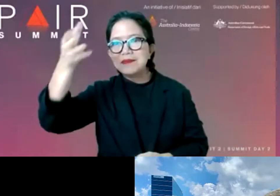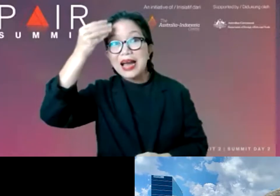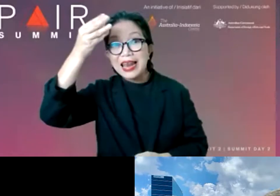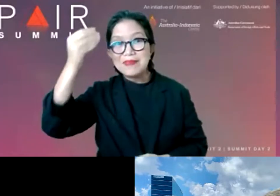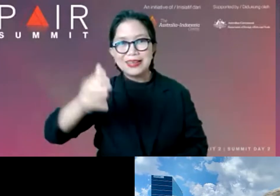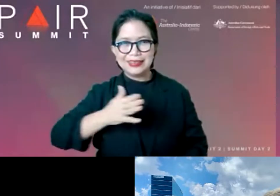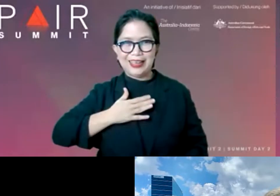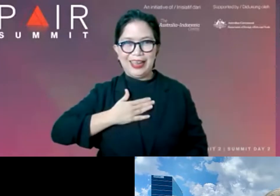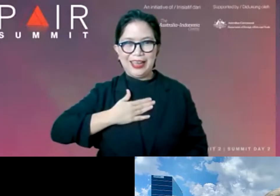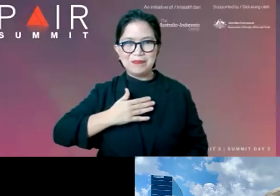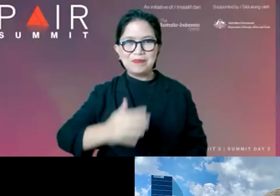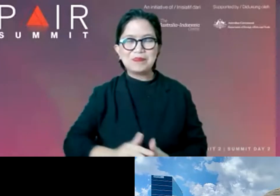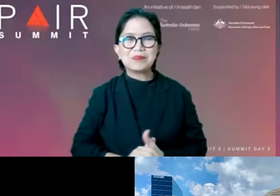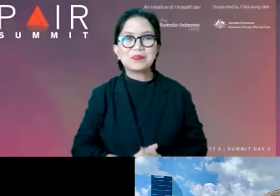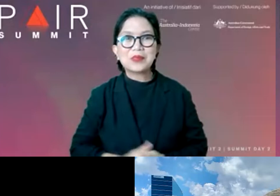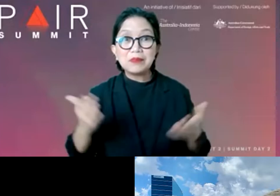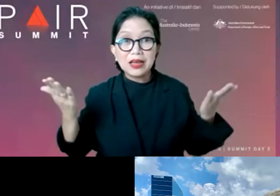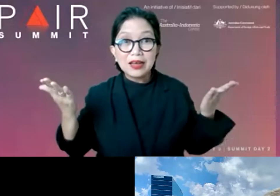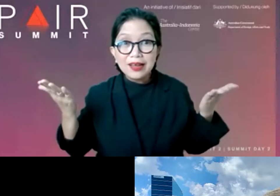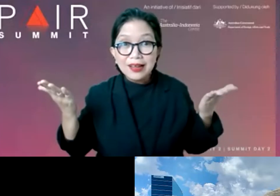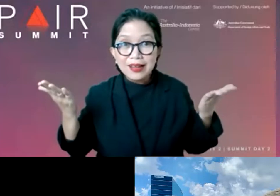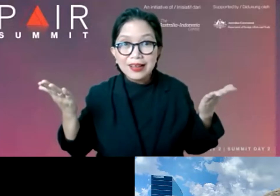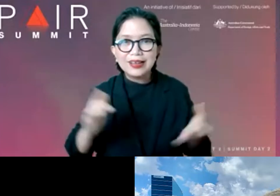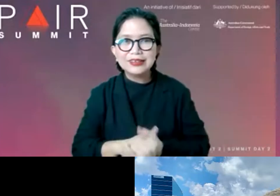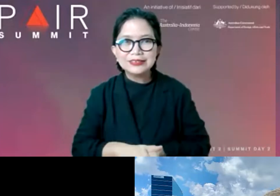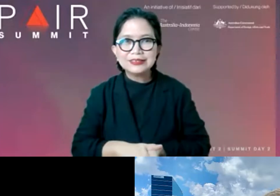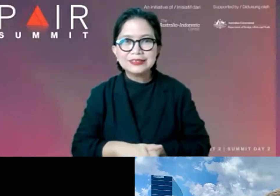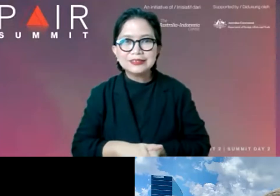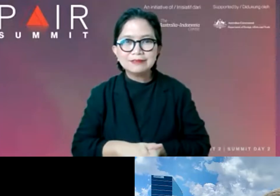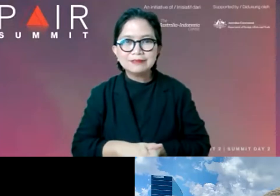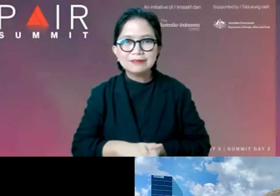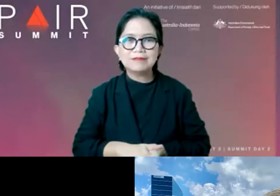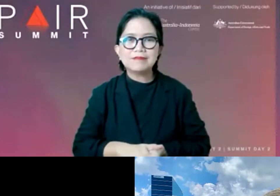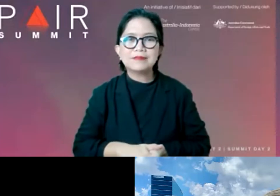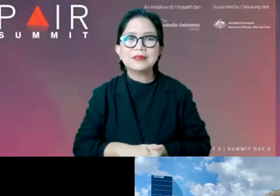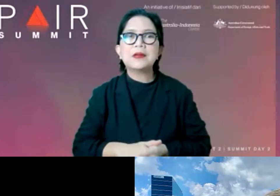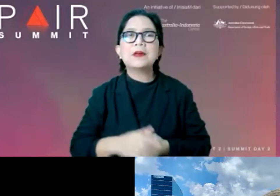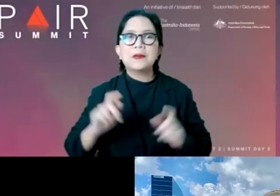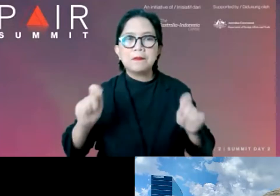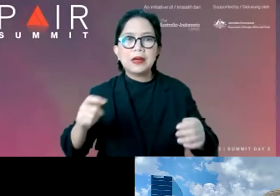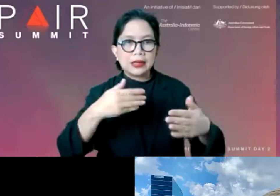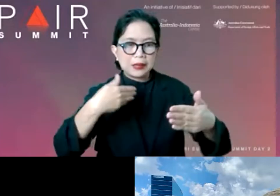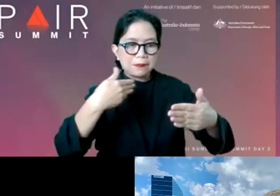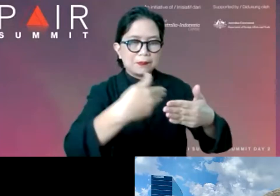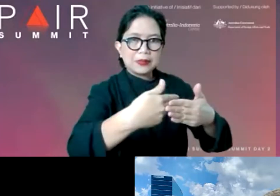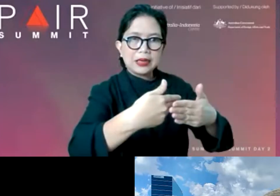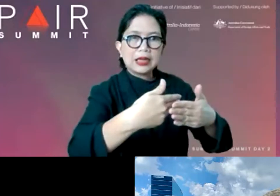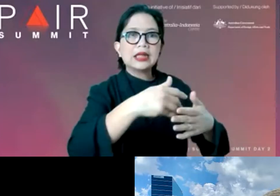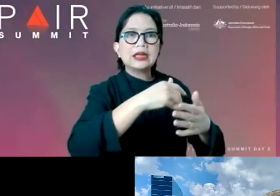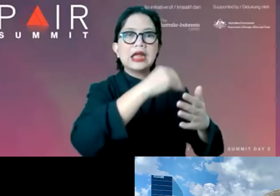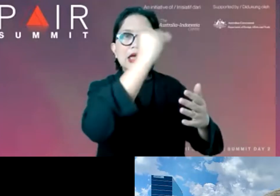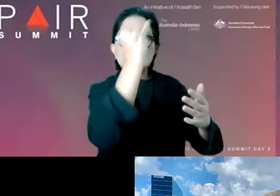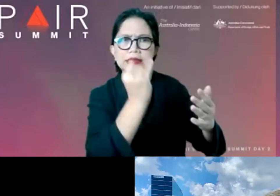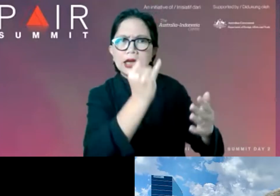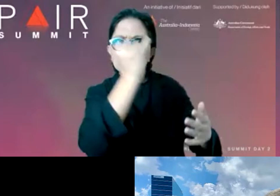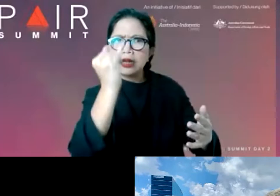it's good to, when you have an architected approach, probably not to lead too early with a specific framework as a recommended